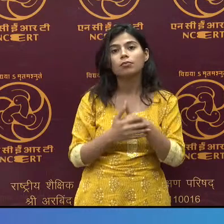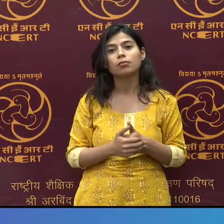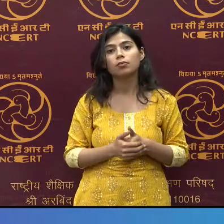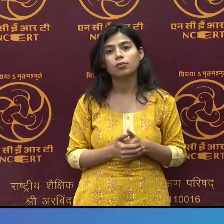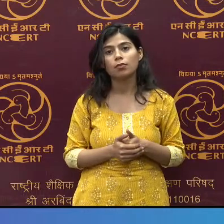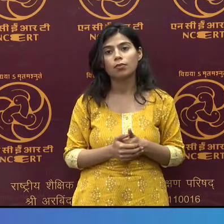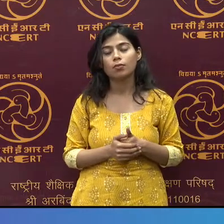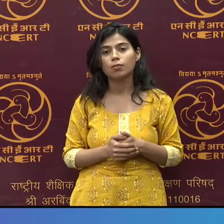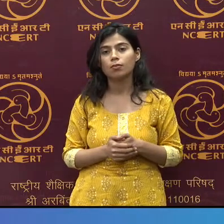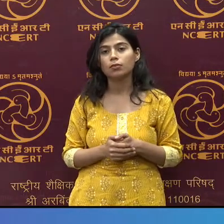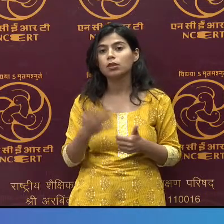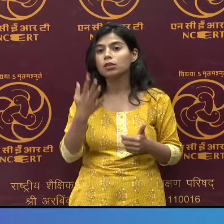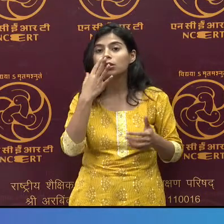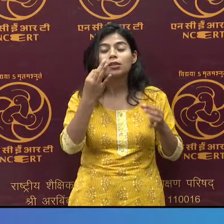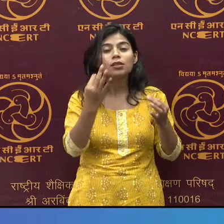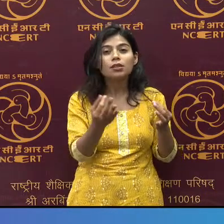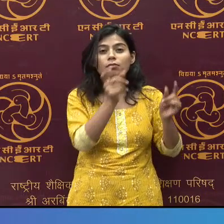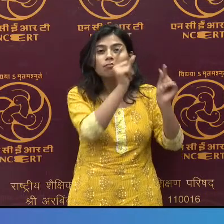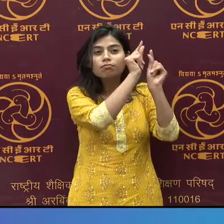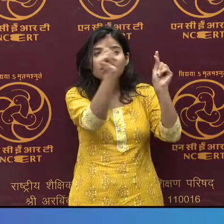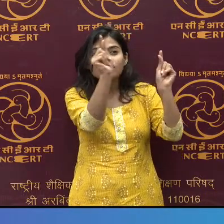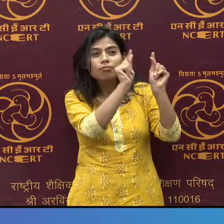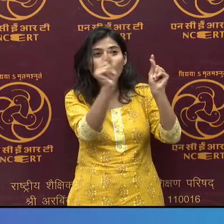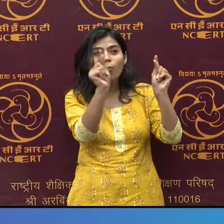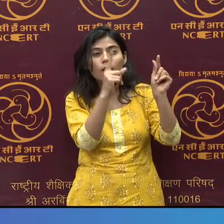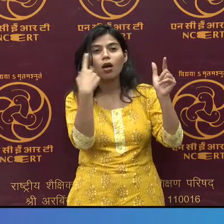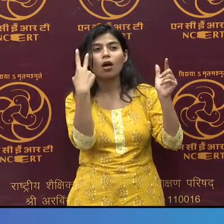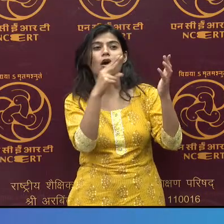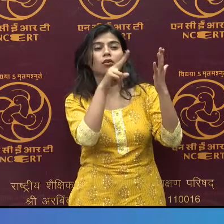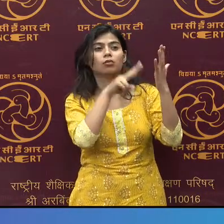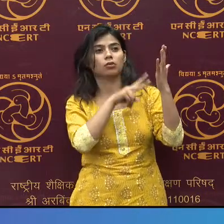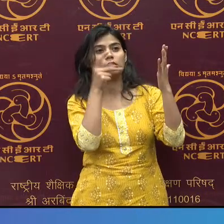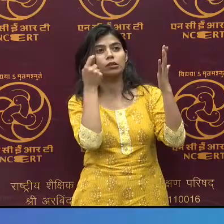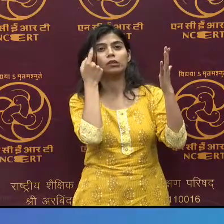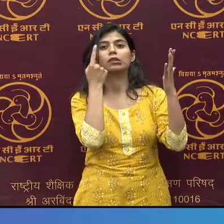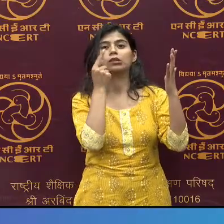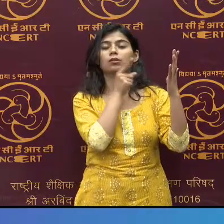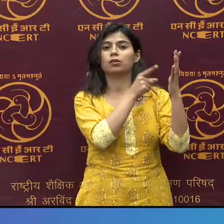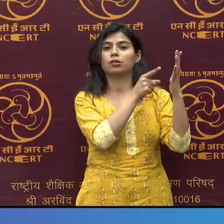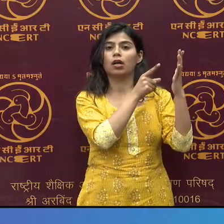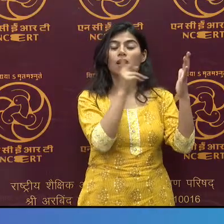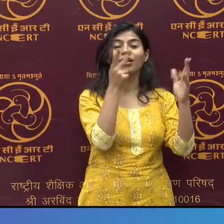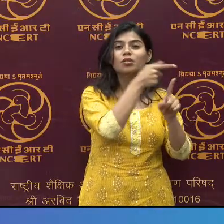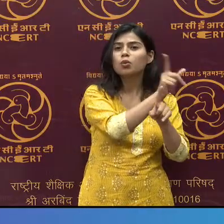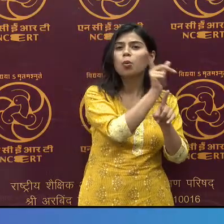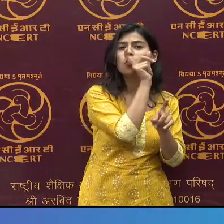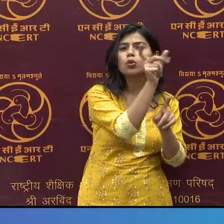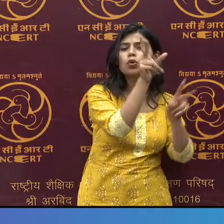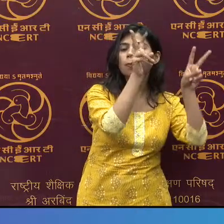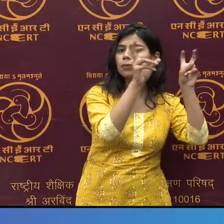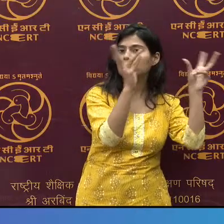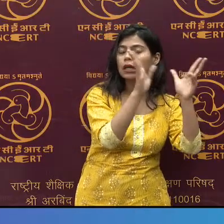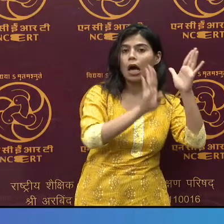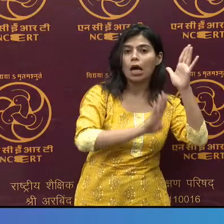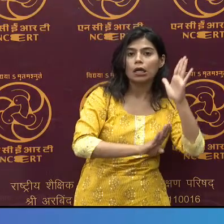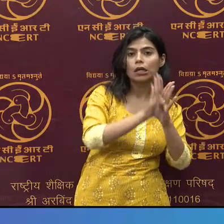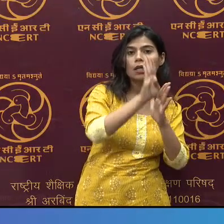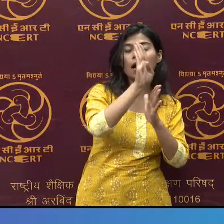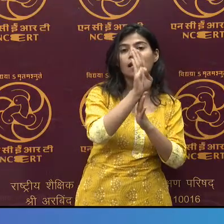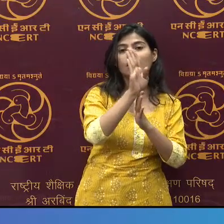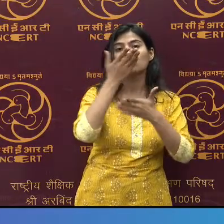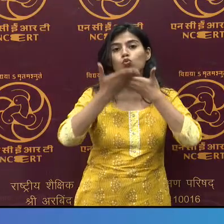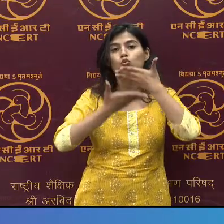the input that is given in terms of words? That there is rise in coaching institutes and private